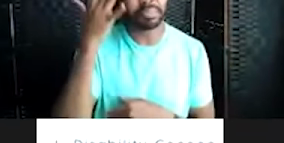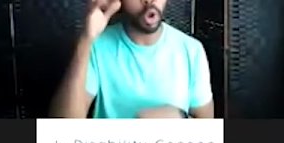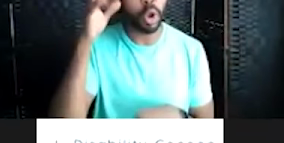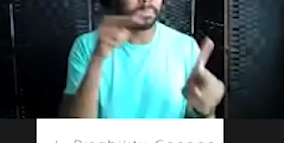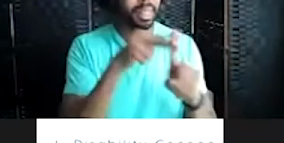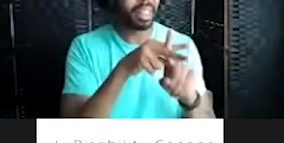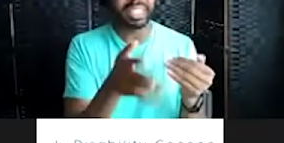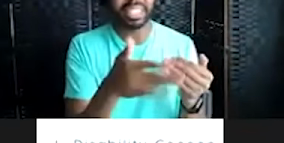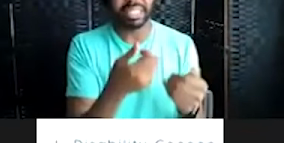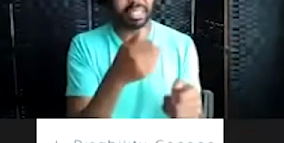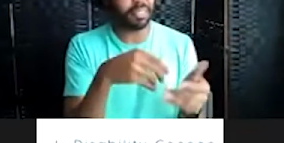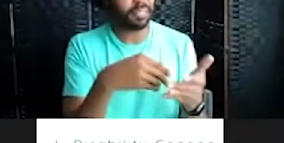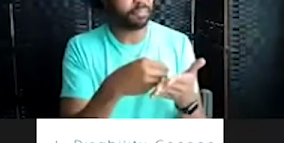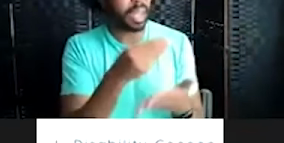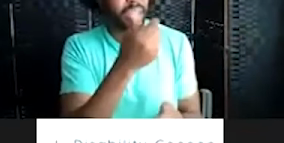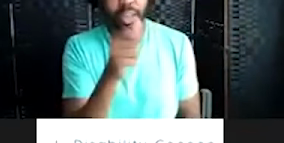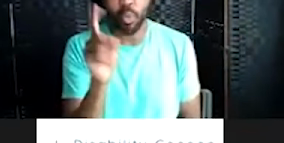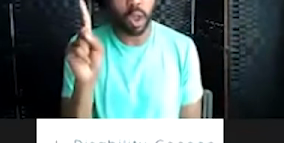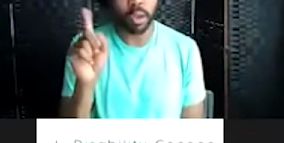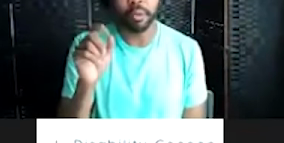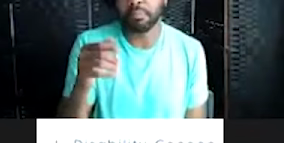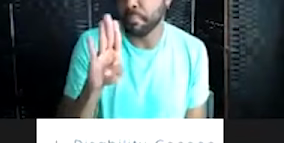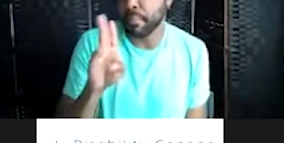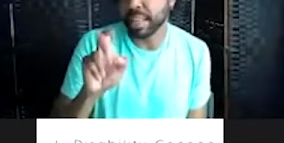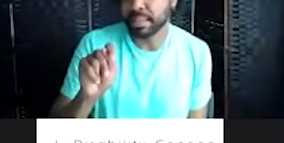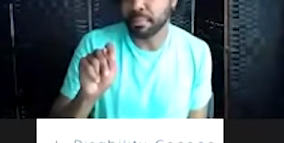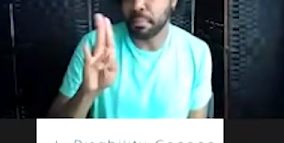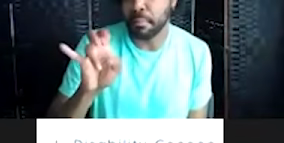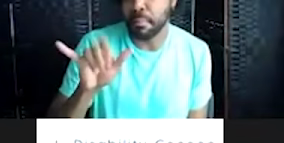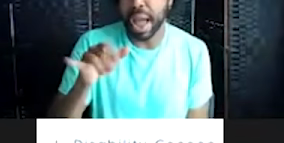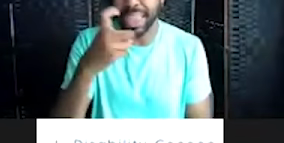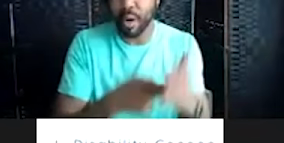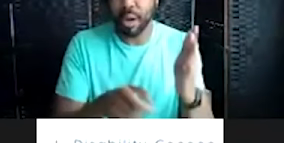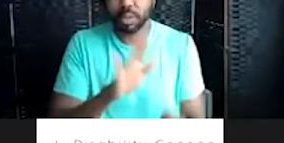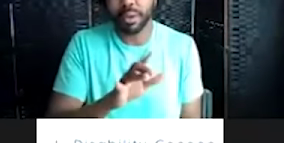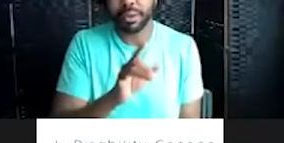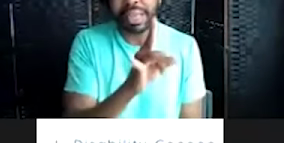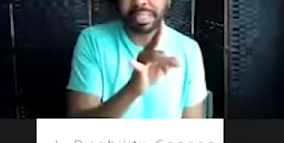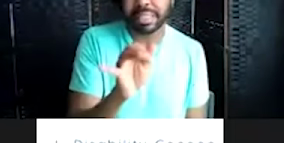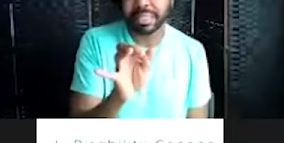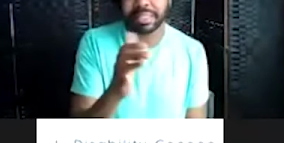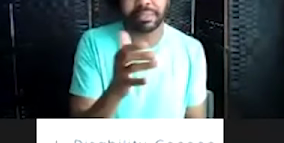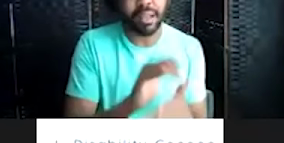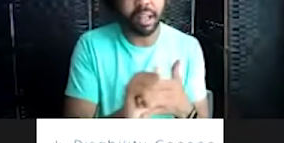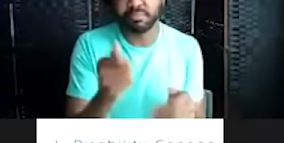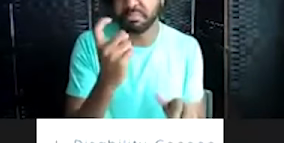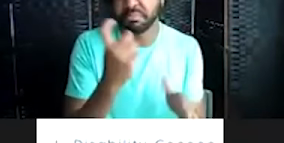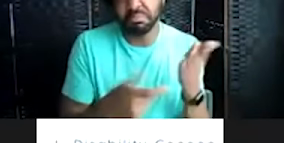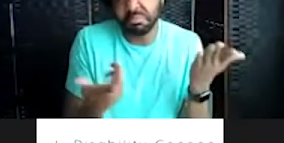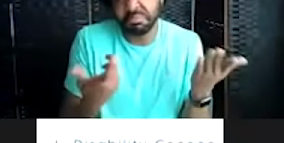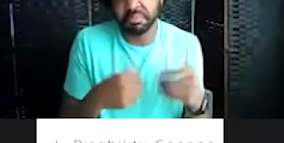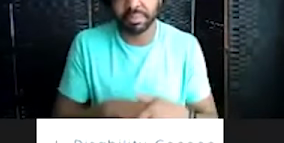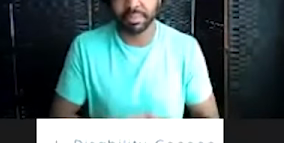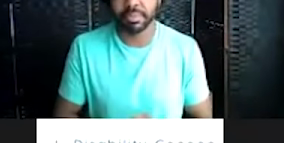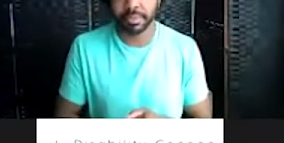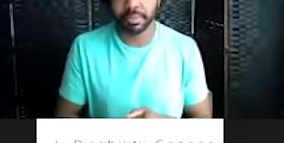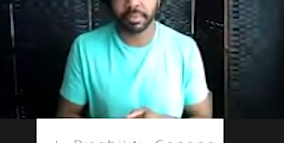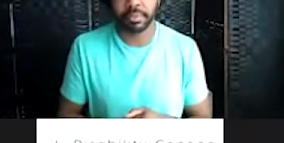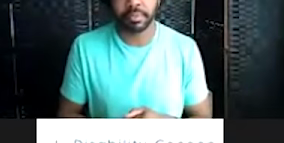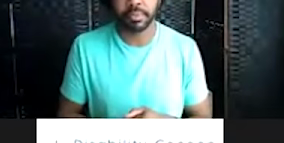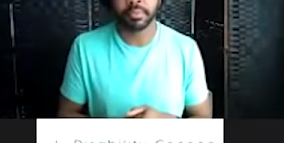a piece. Now, in just a little bit here, we'll be diving more into something that we call schedules